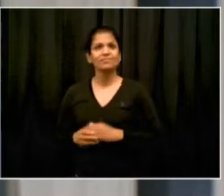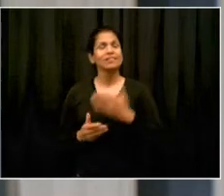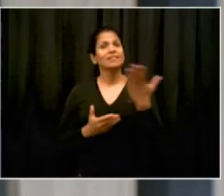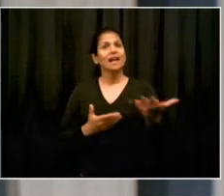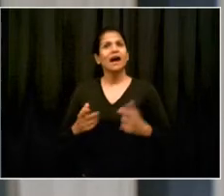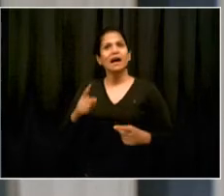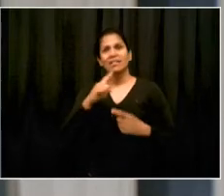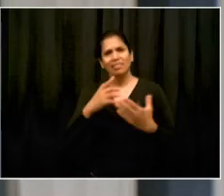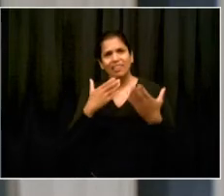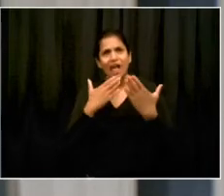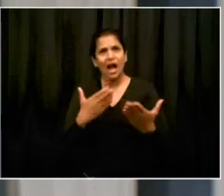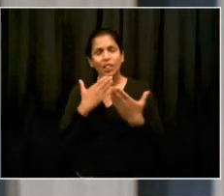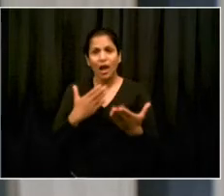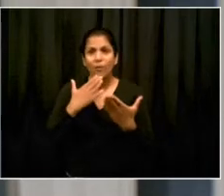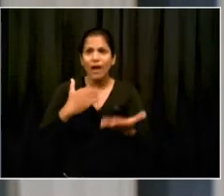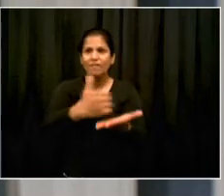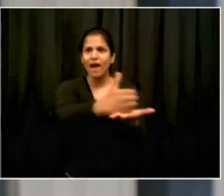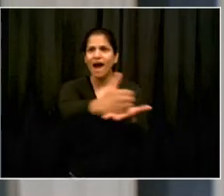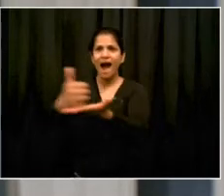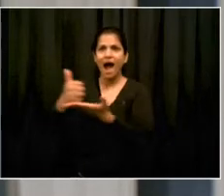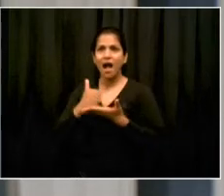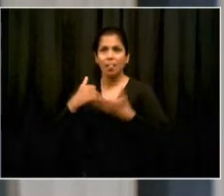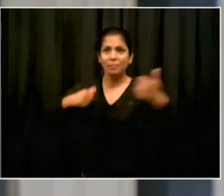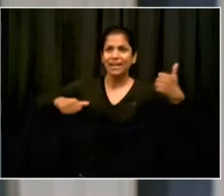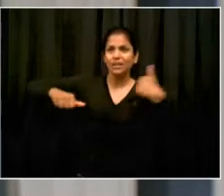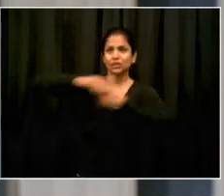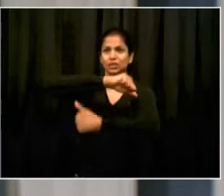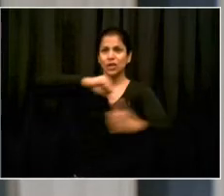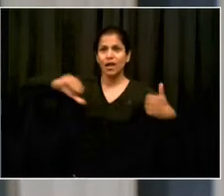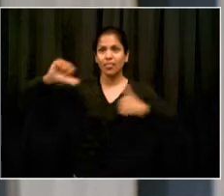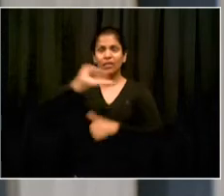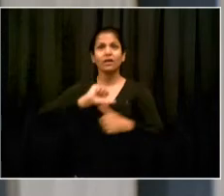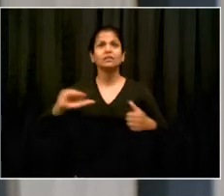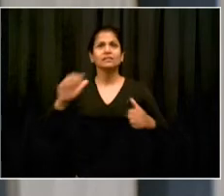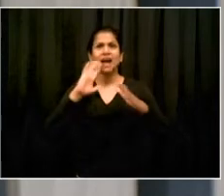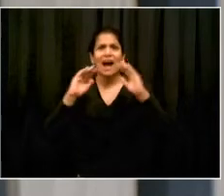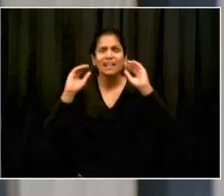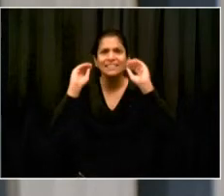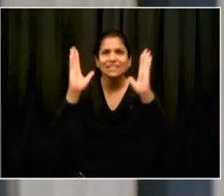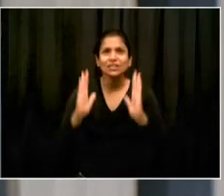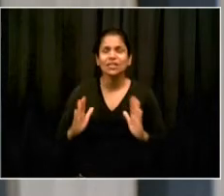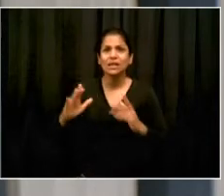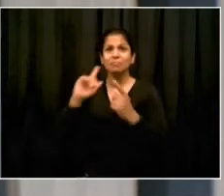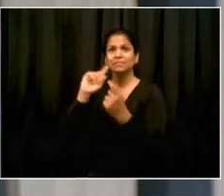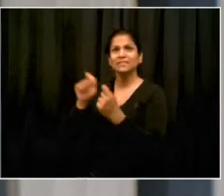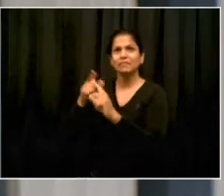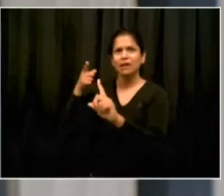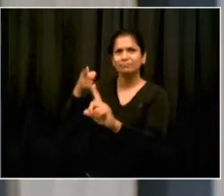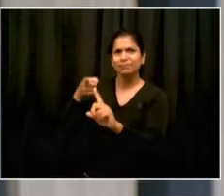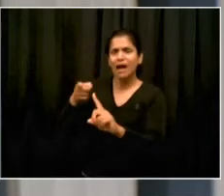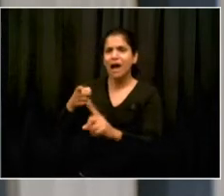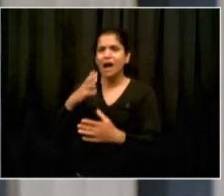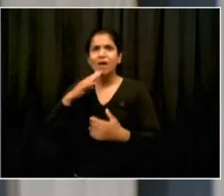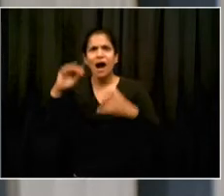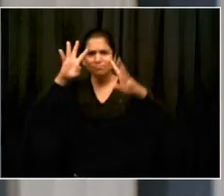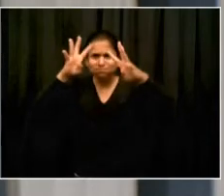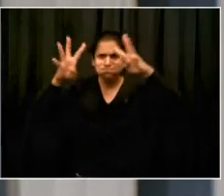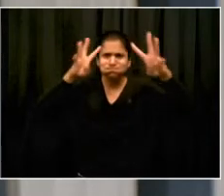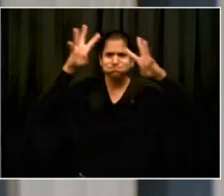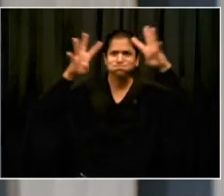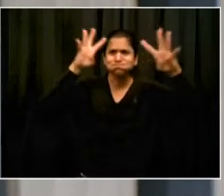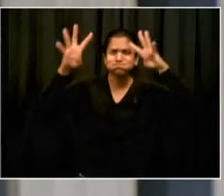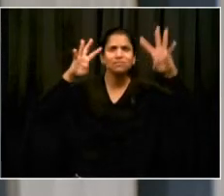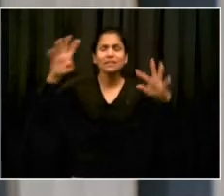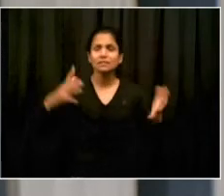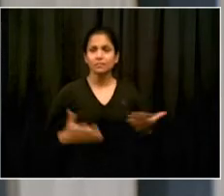helping each other problem solve and be creative. This week, students all across New York City will be walking into safe classrooms to